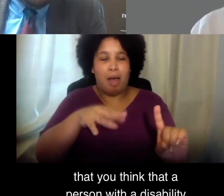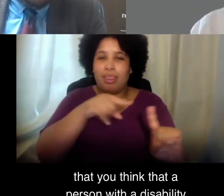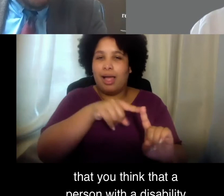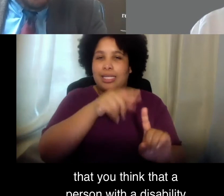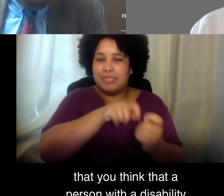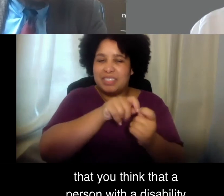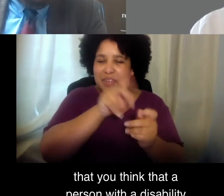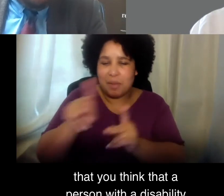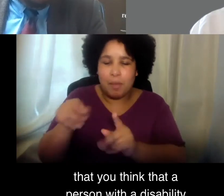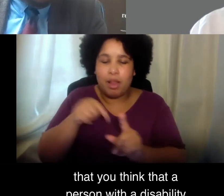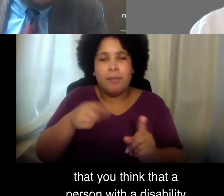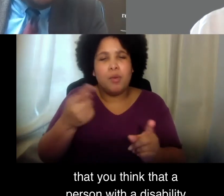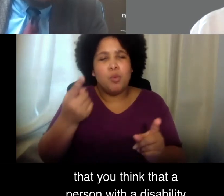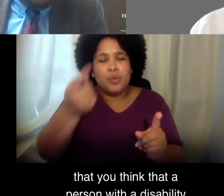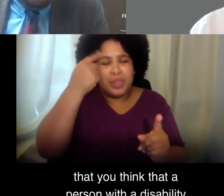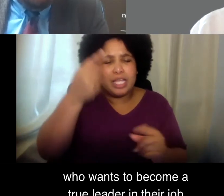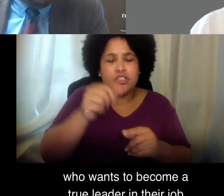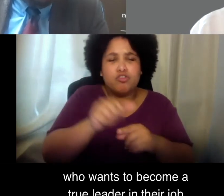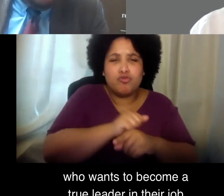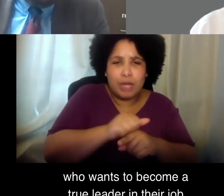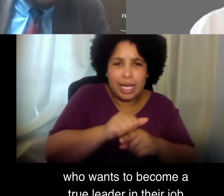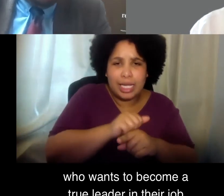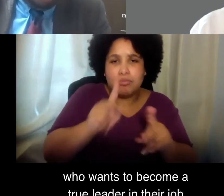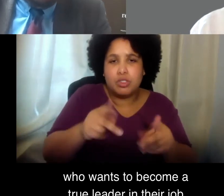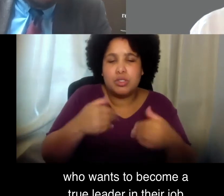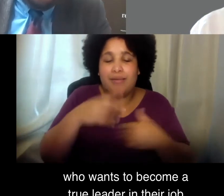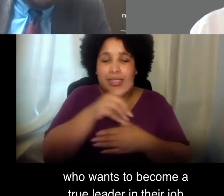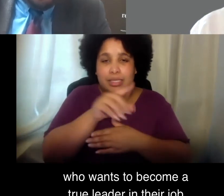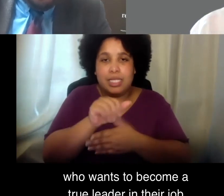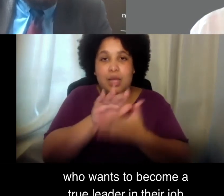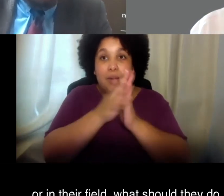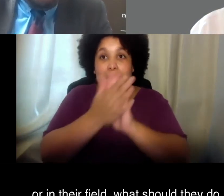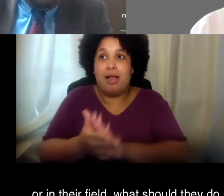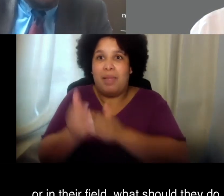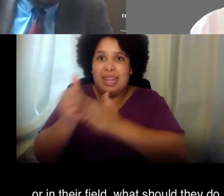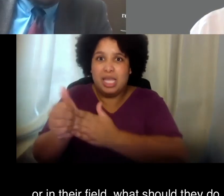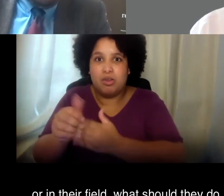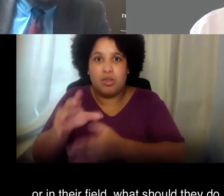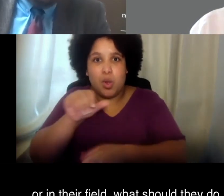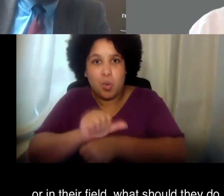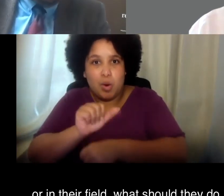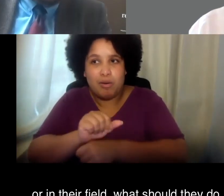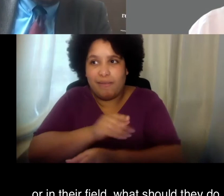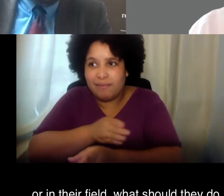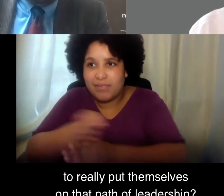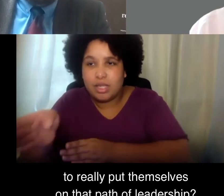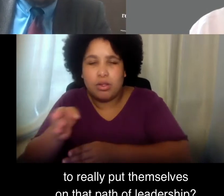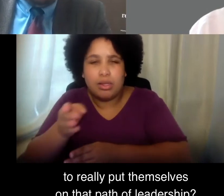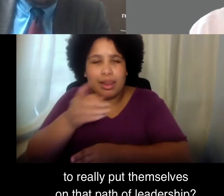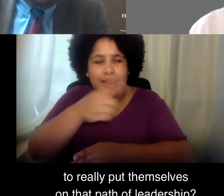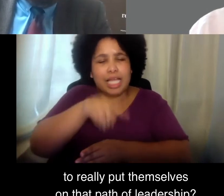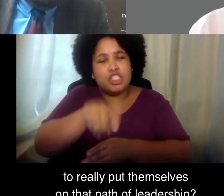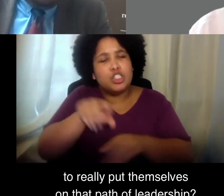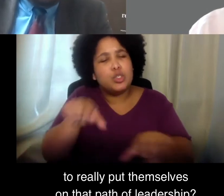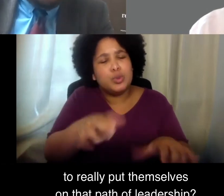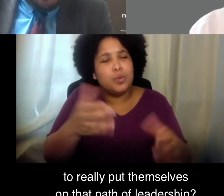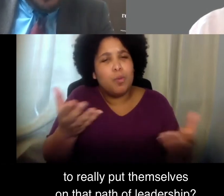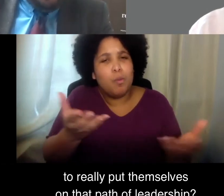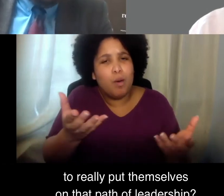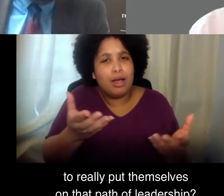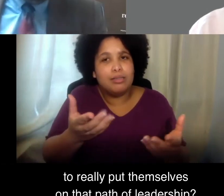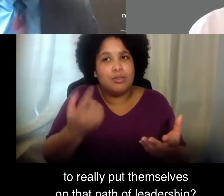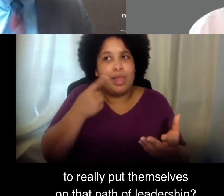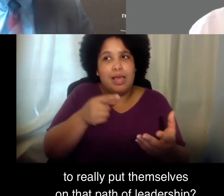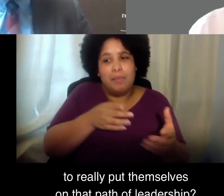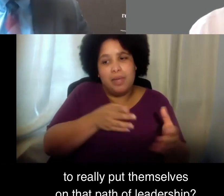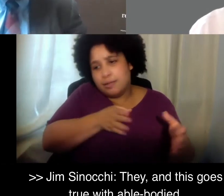think a person with a disability who wants to become a true leader in their job or in their field, what should they do to really put themselves on that